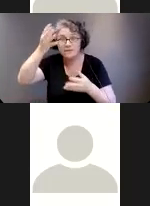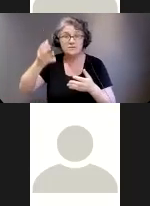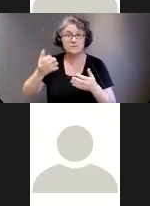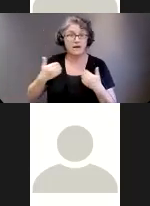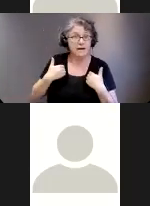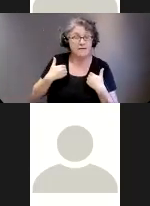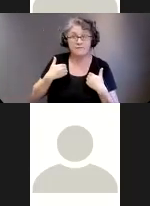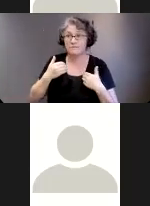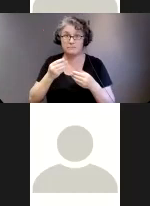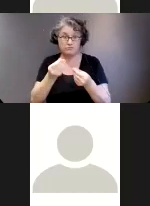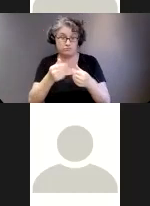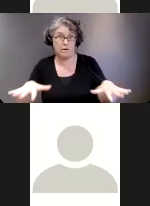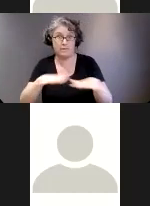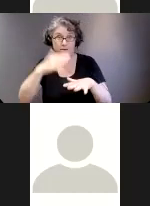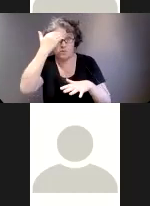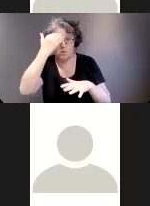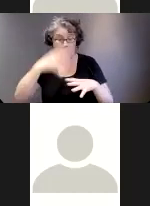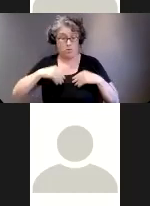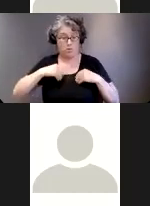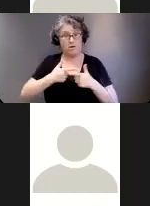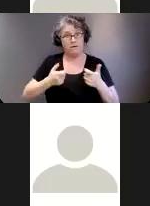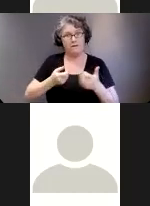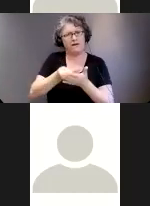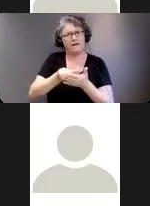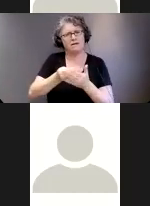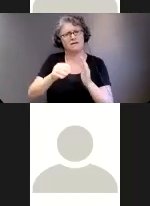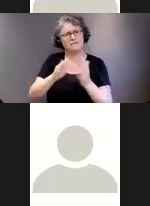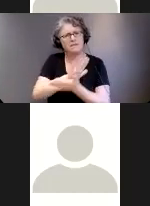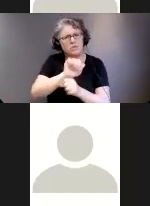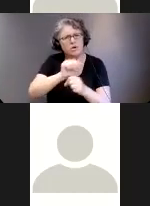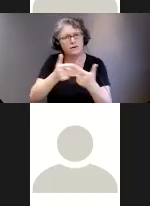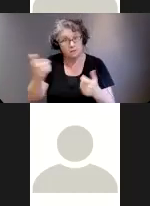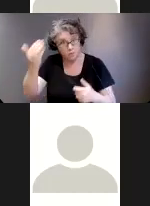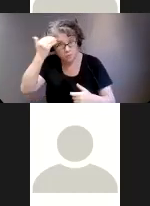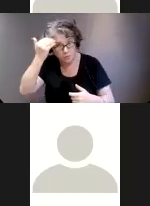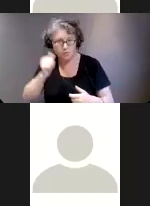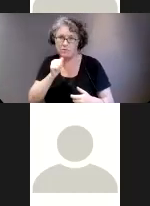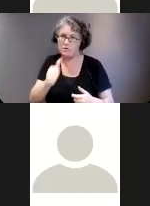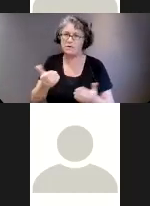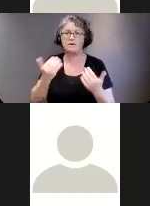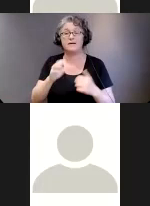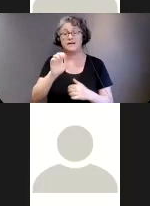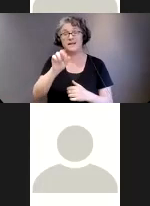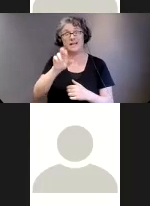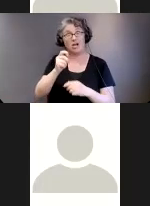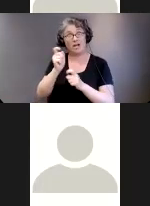or finances. And also caregiver stress, especially in combination with other warning signs. So just to talk a little bit